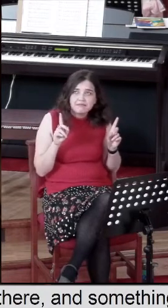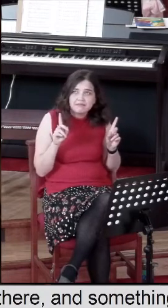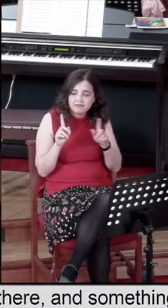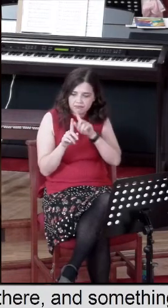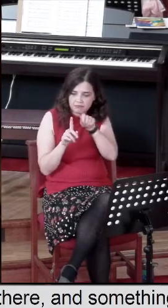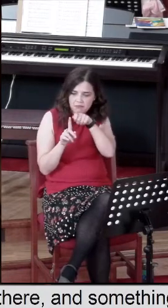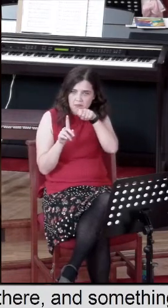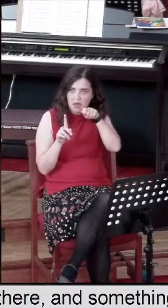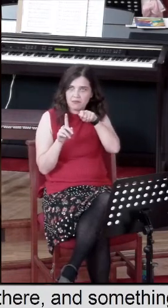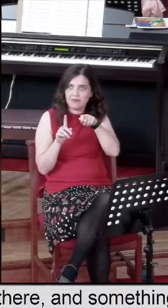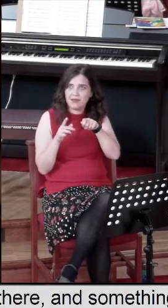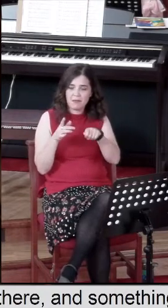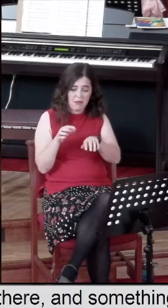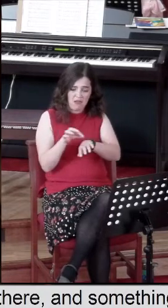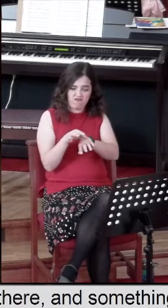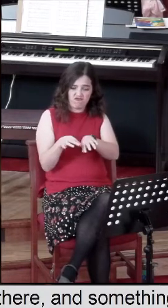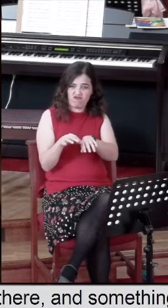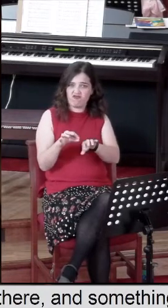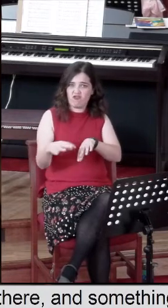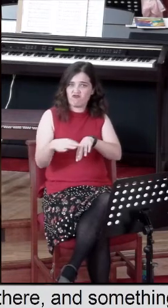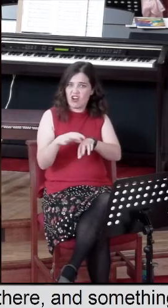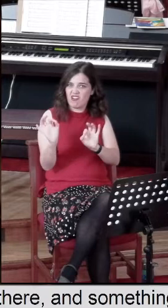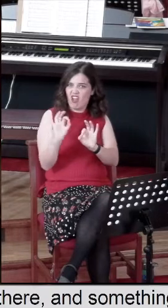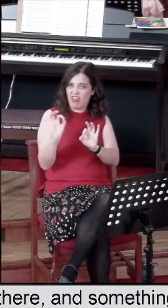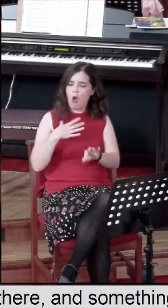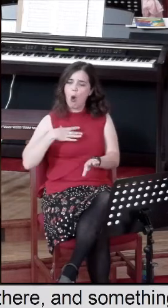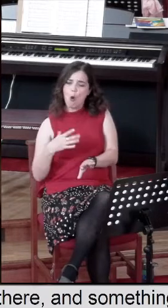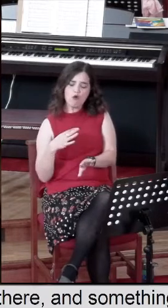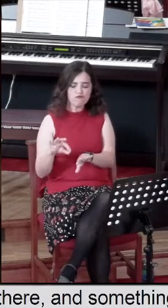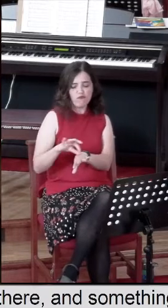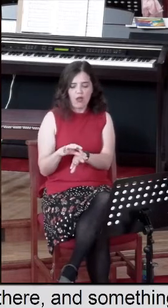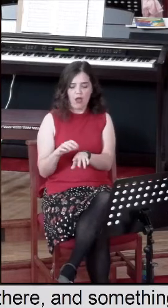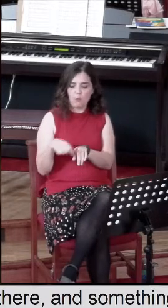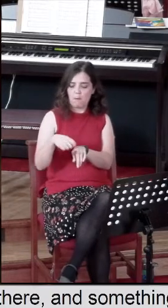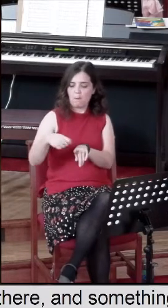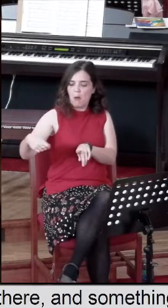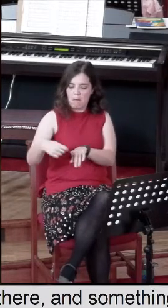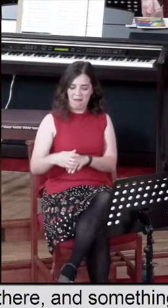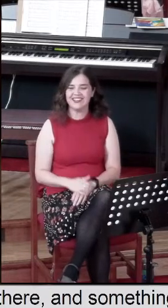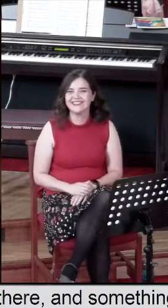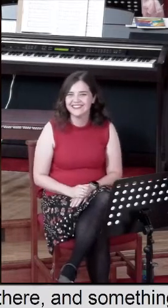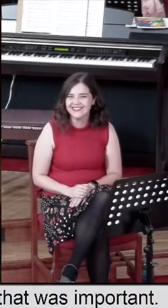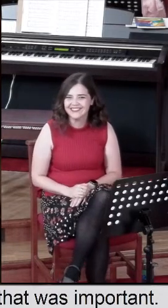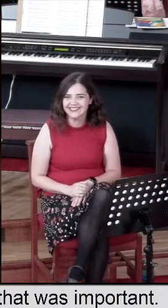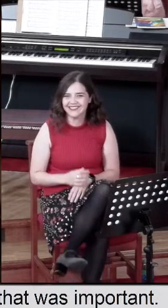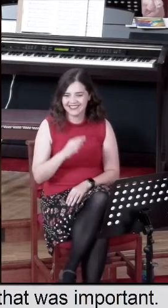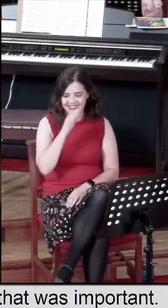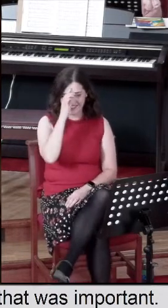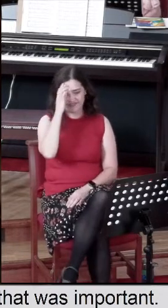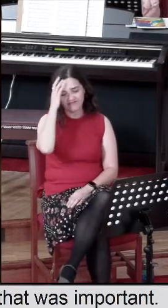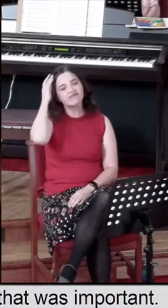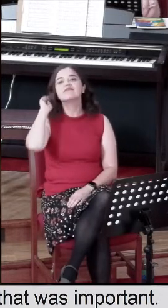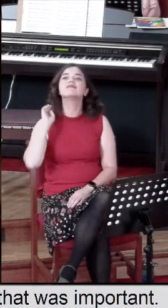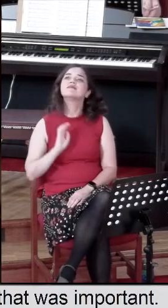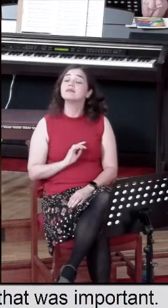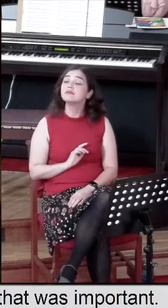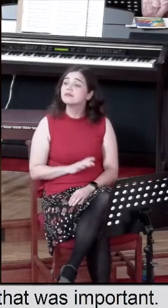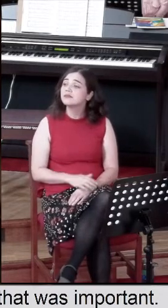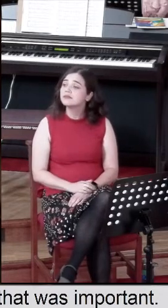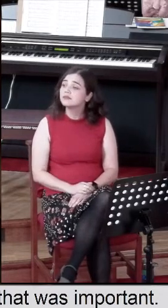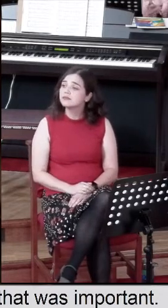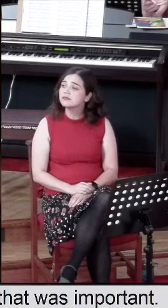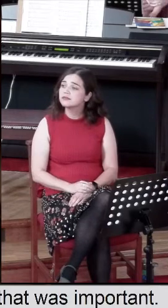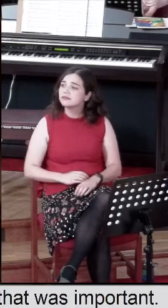Maybe they don't have a ring. Maybe they like a ring and they don't have one, so they tie a bit of string on the finger instead. Anybody going to tell me that?